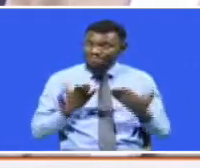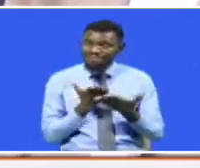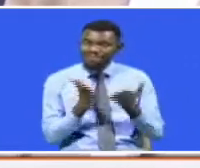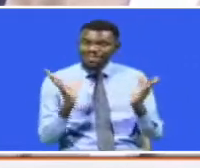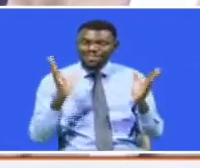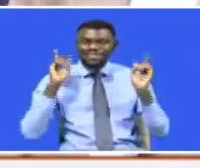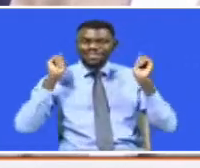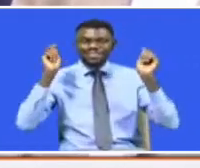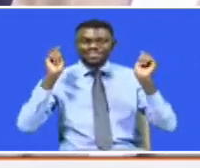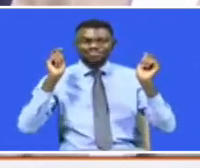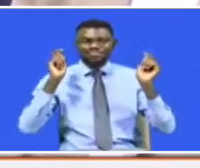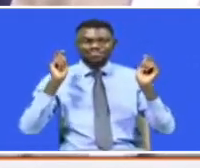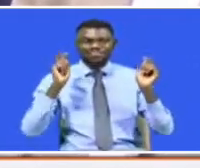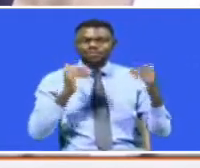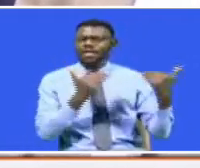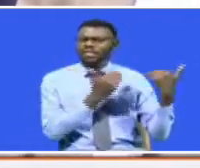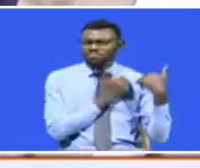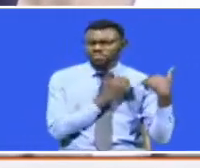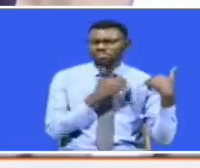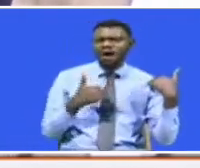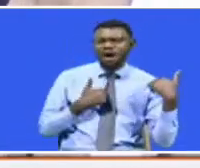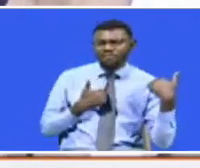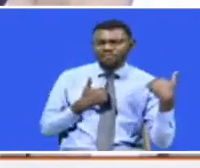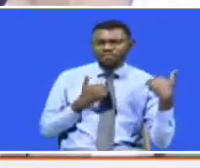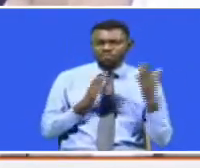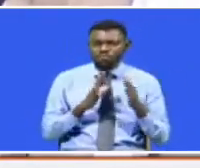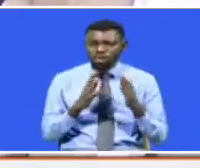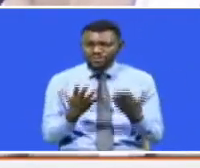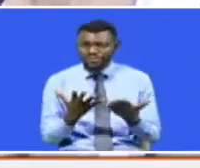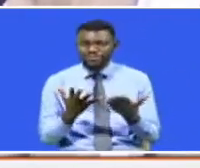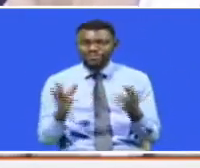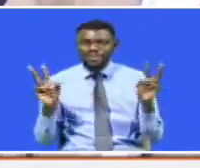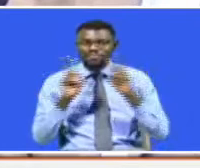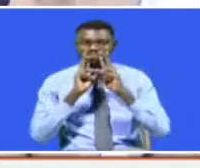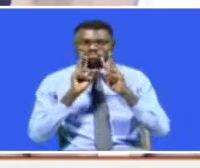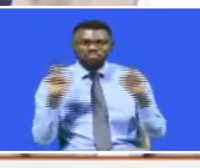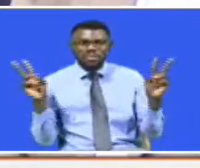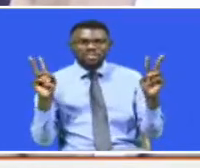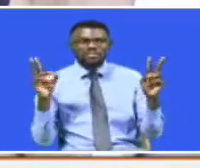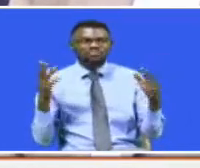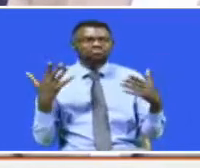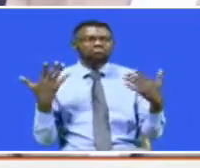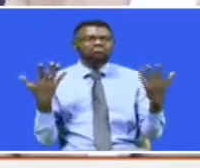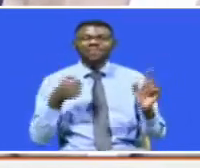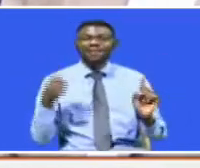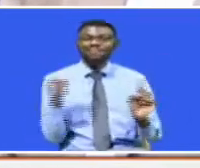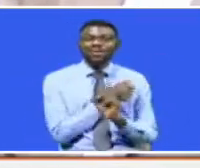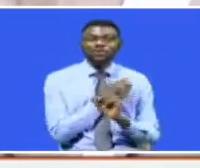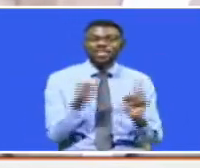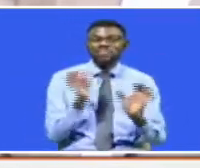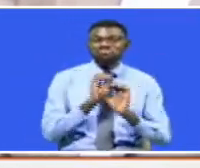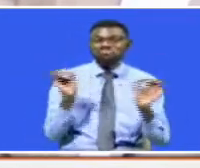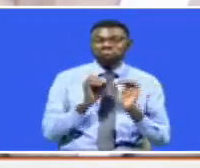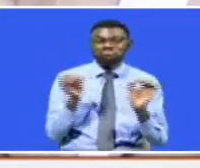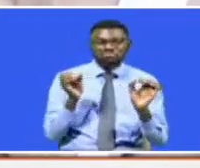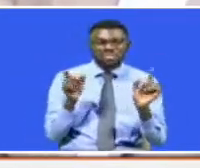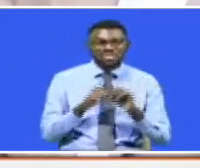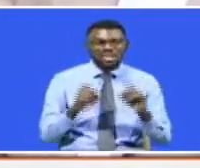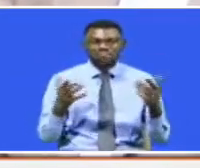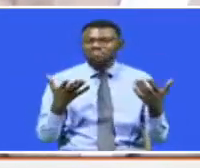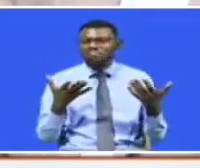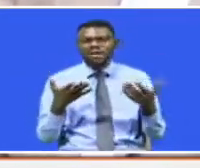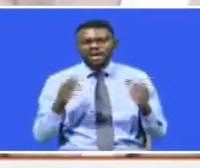demonstrators have a responsibility to uphold peace, be unarmed, and picket in the location and